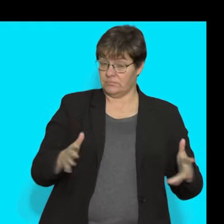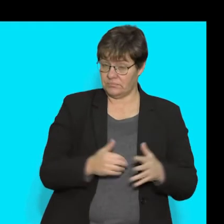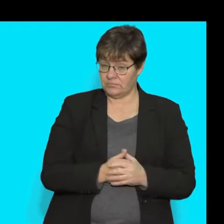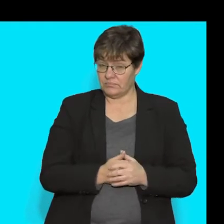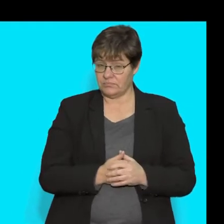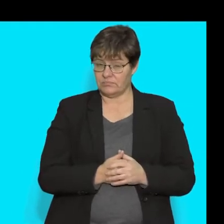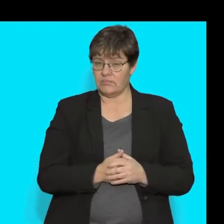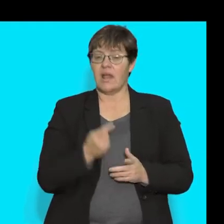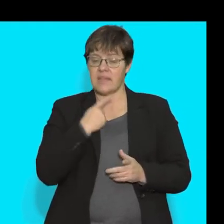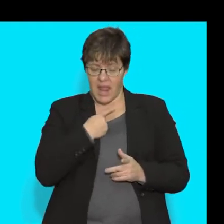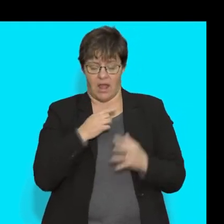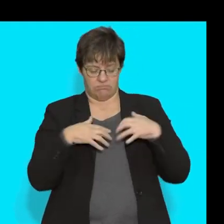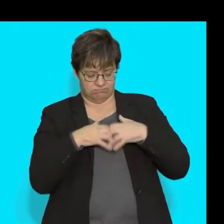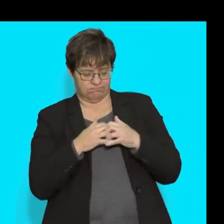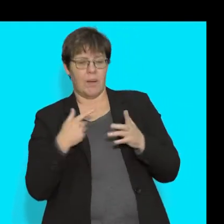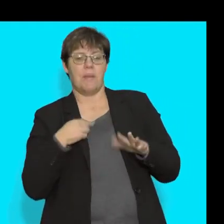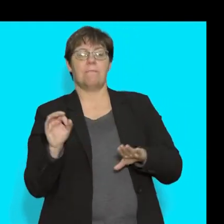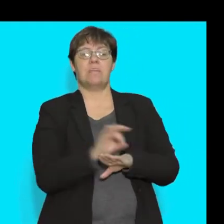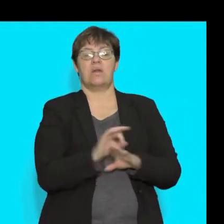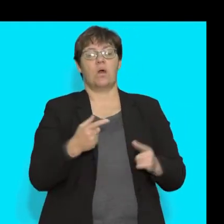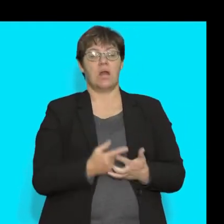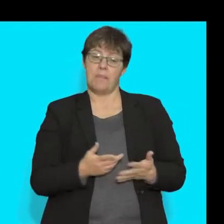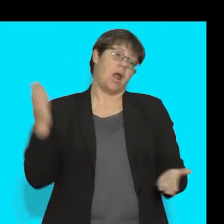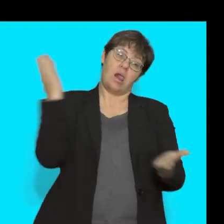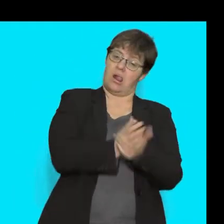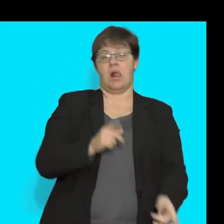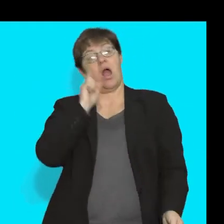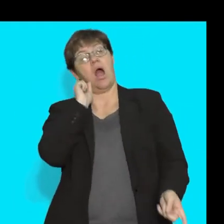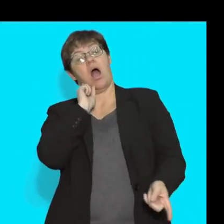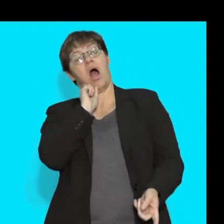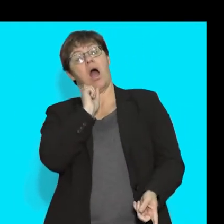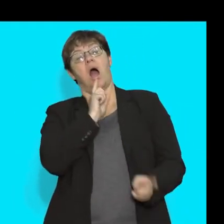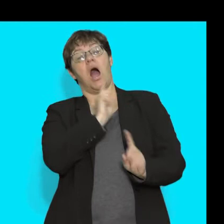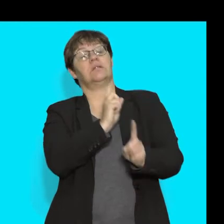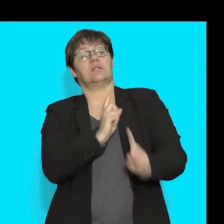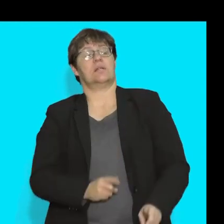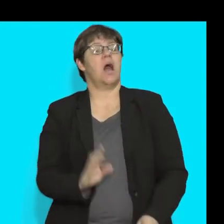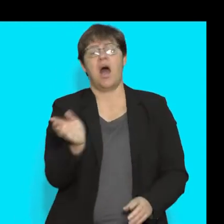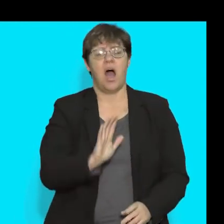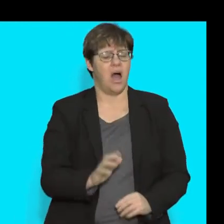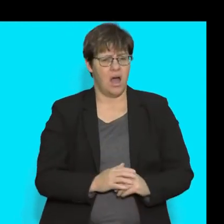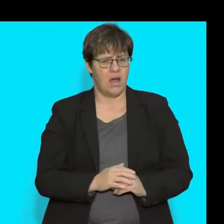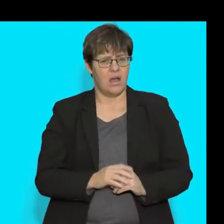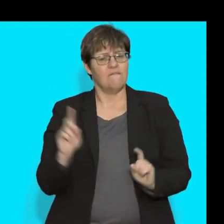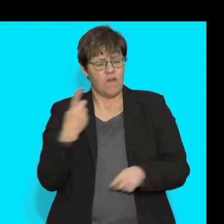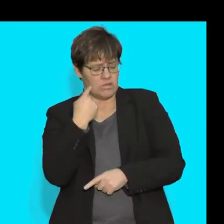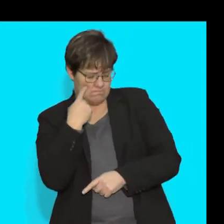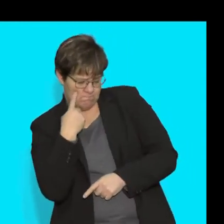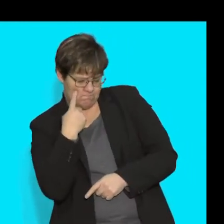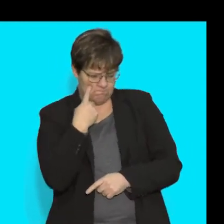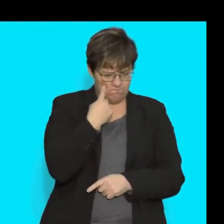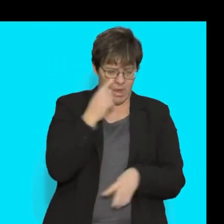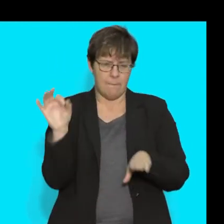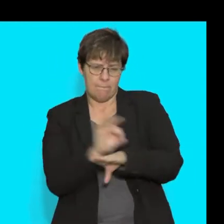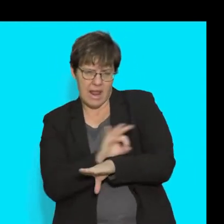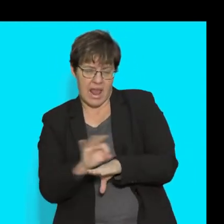have told me? And then you devise a plan of action. Don't go blindly into the questions, guys. Please, you